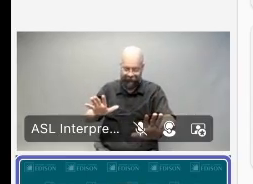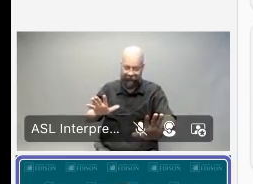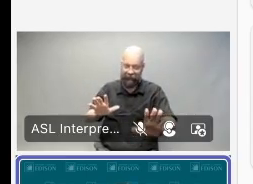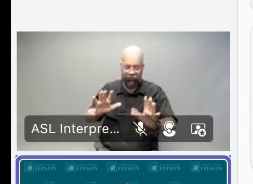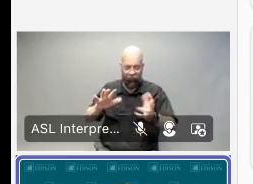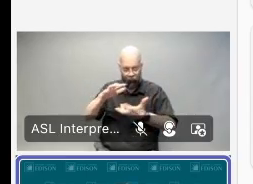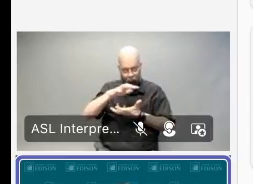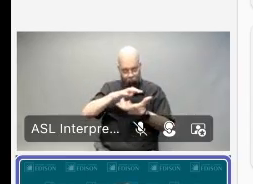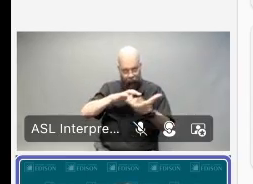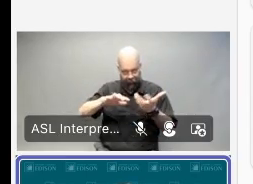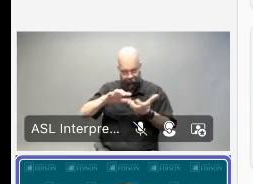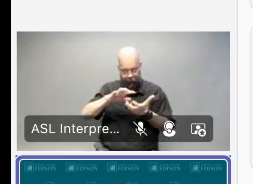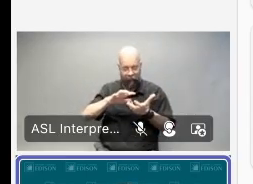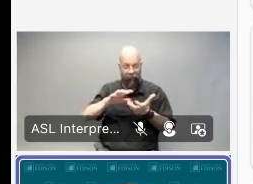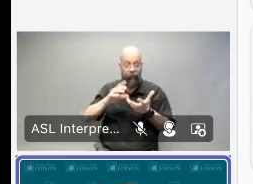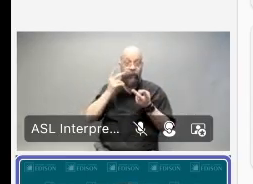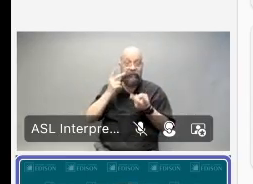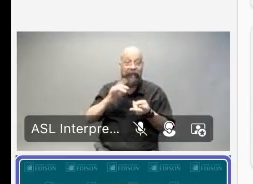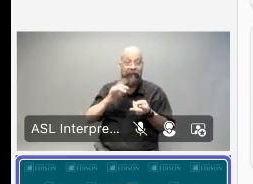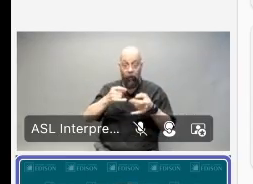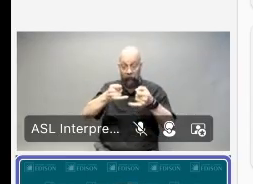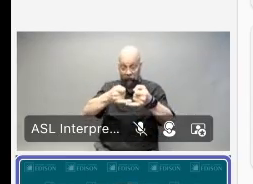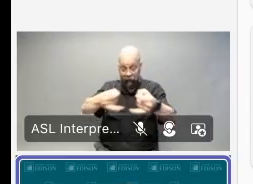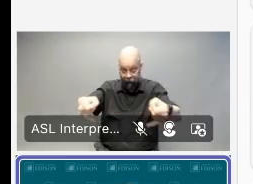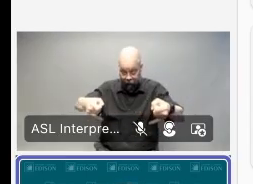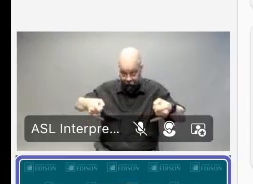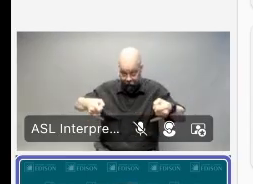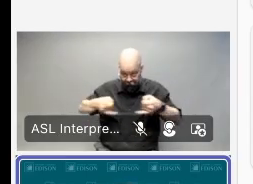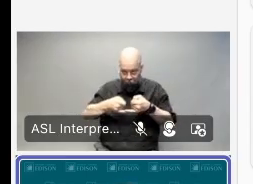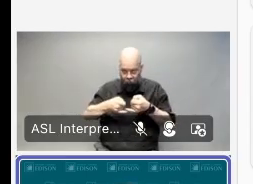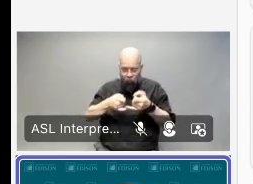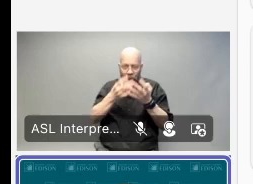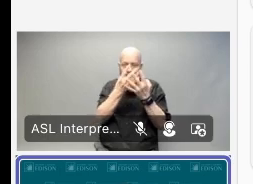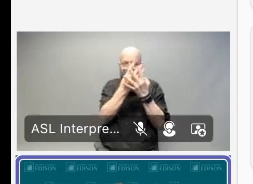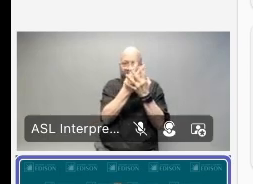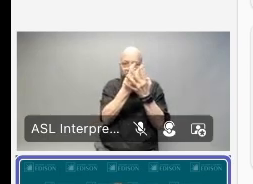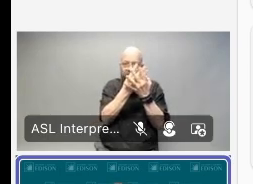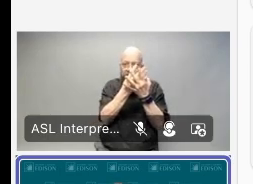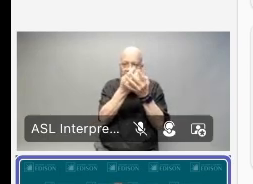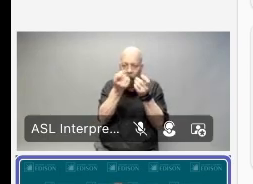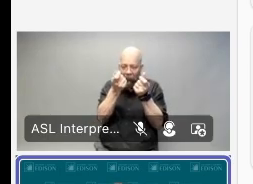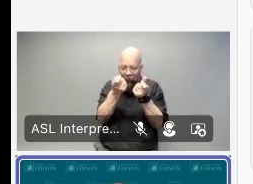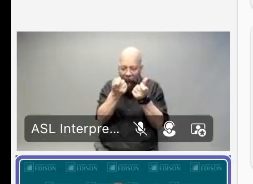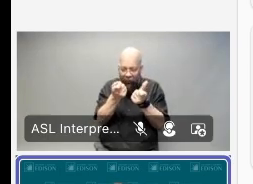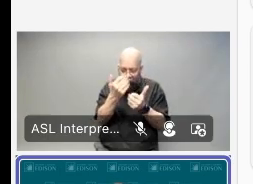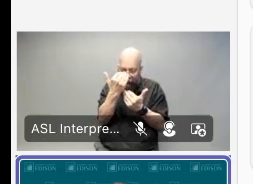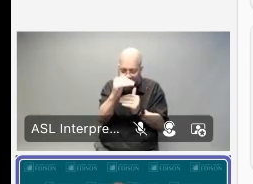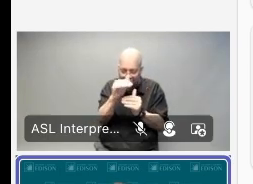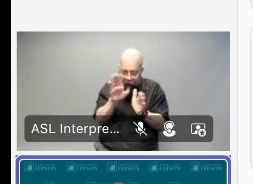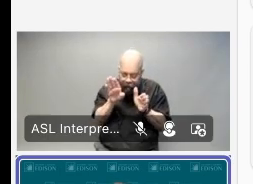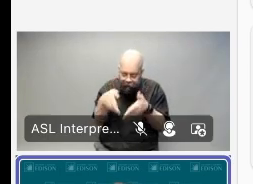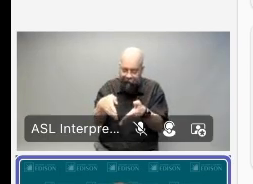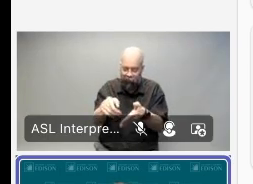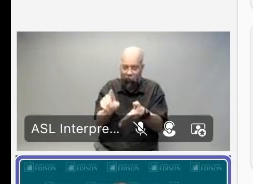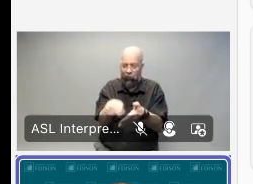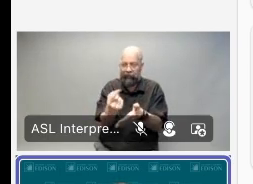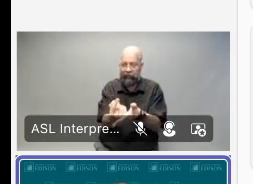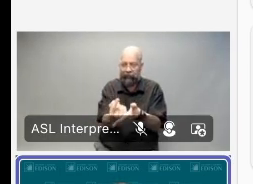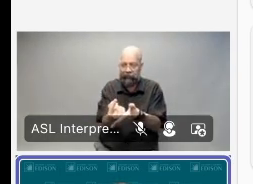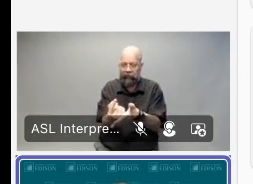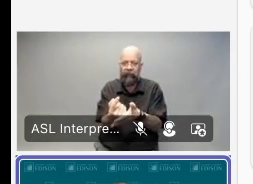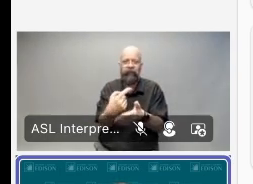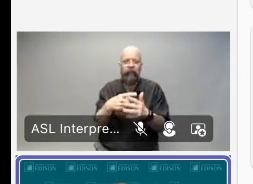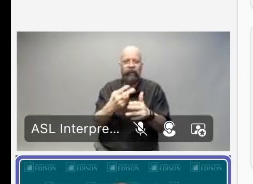want to look at our circuitry and filter for our high fire risk area map, you can go to this website we have, which is called